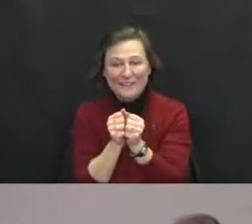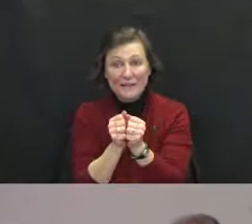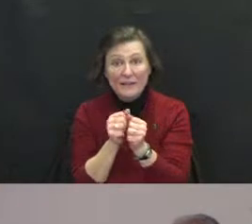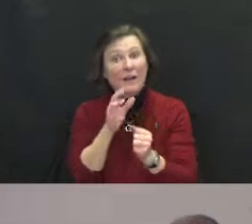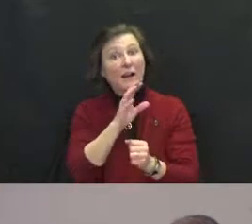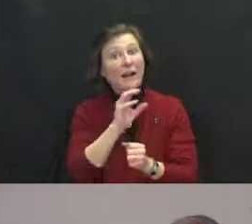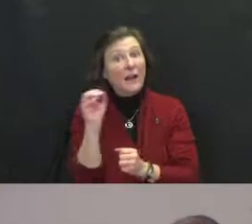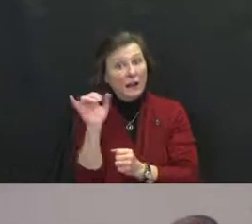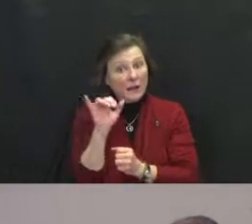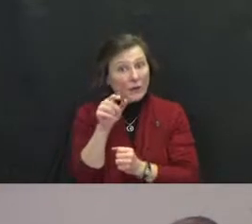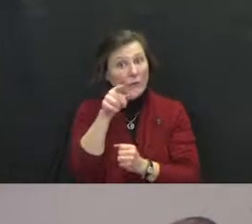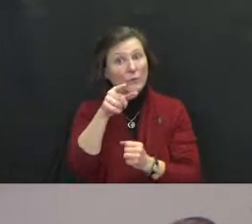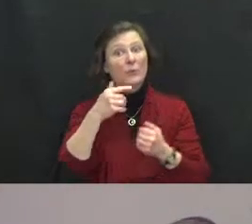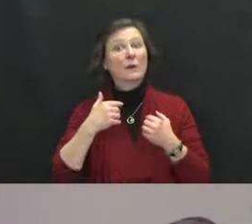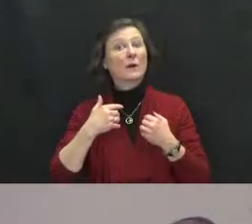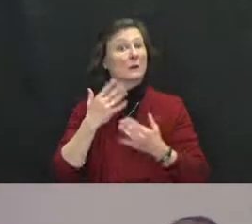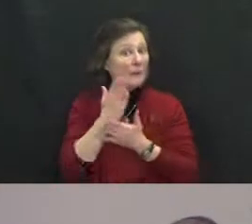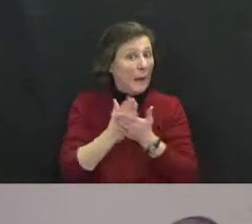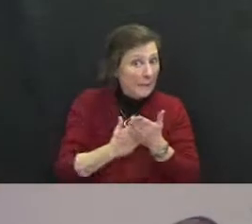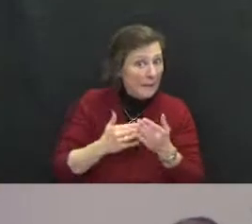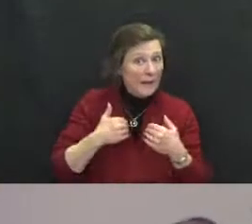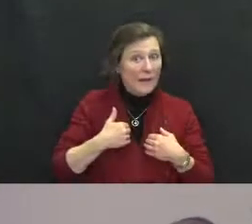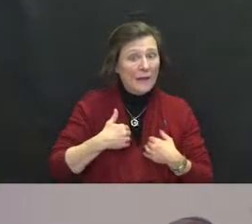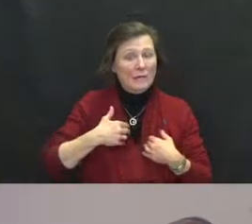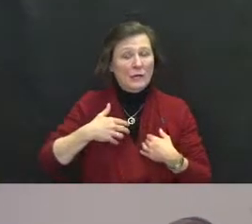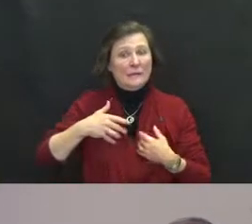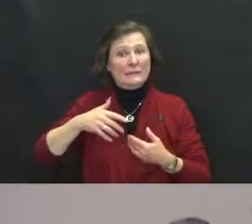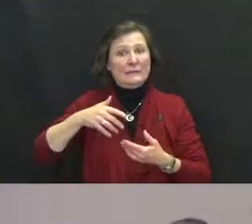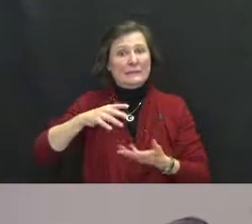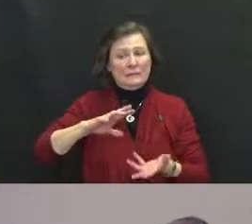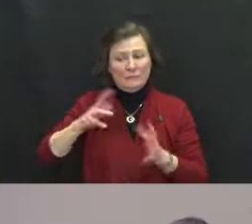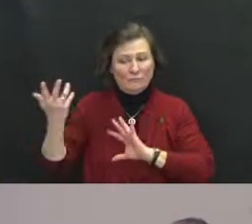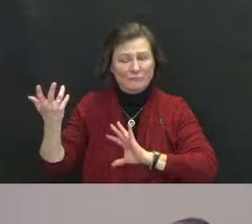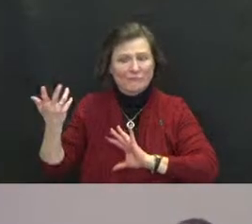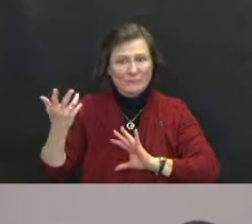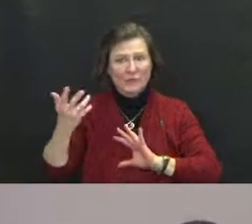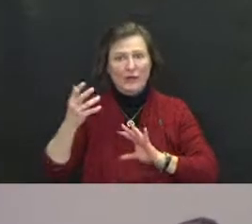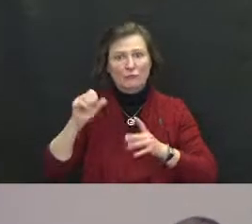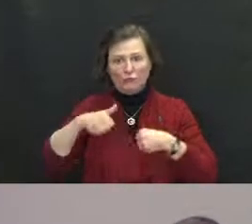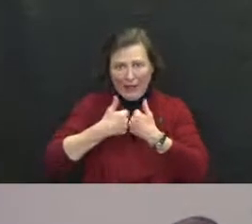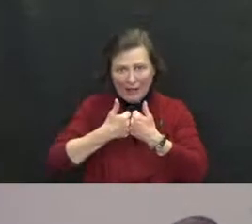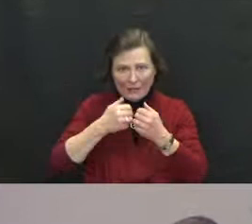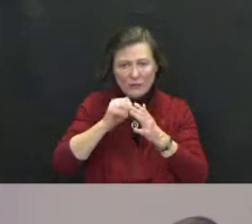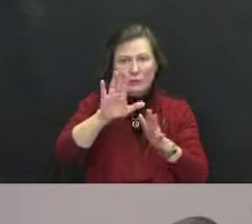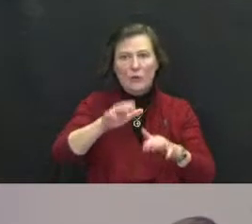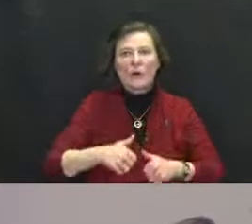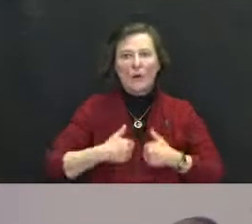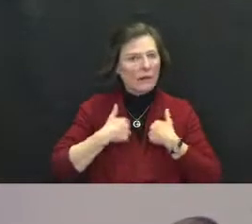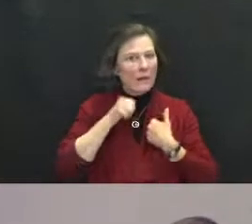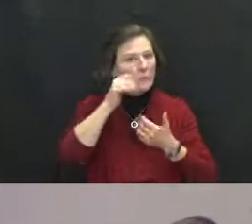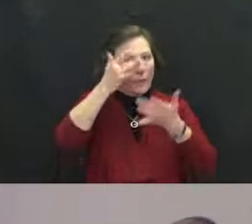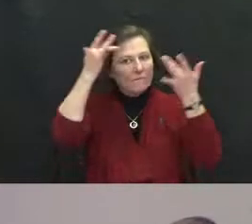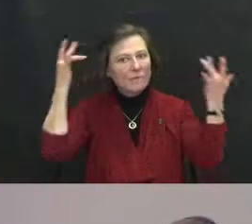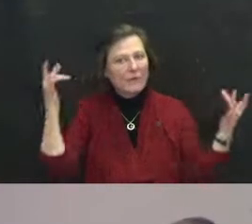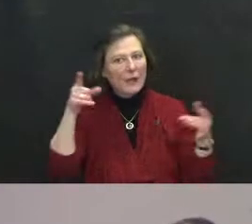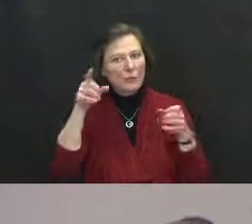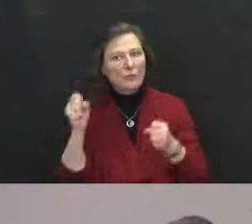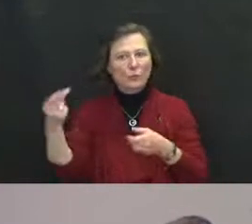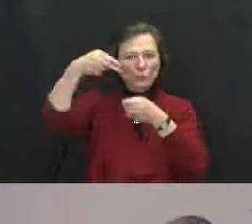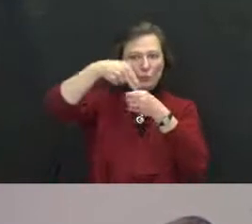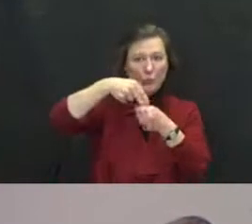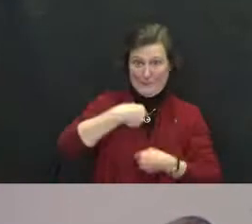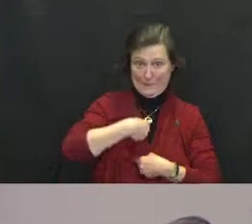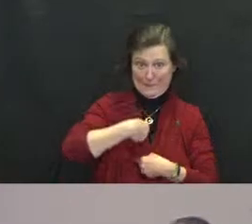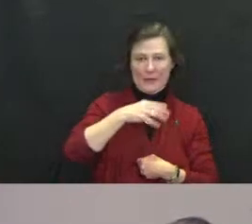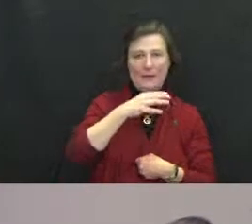those of you who are experiencing turmoil and challenge in your life, don't forget about the opportunity to join me and